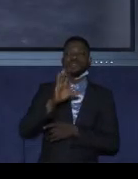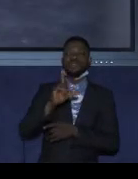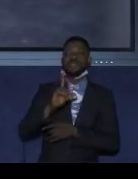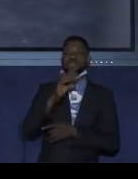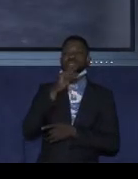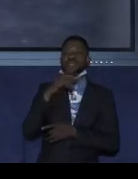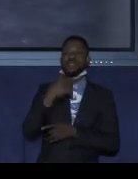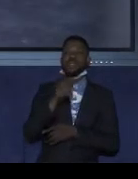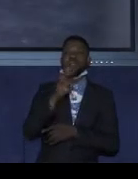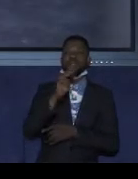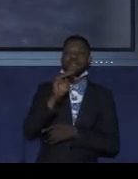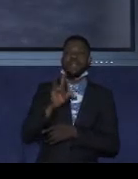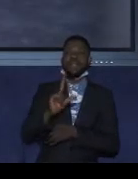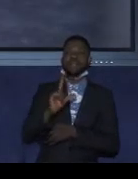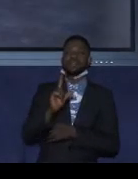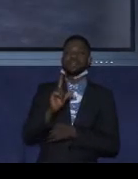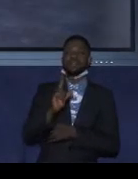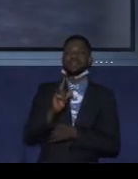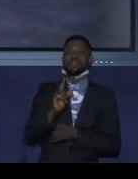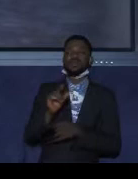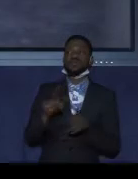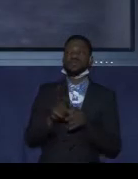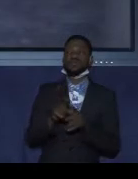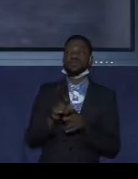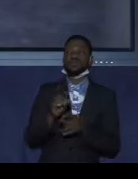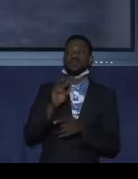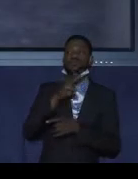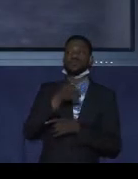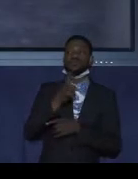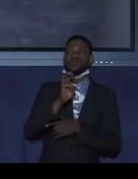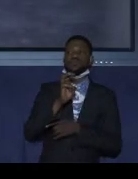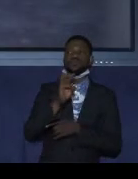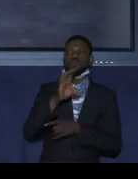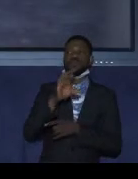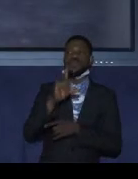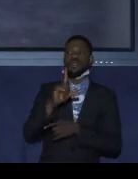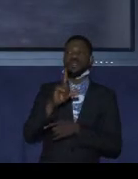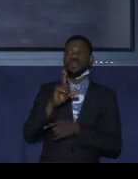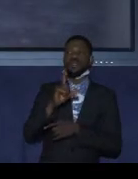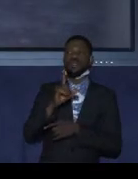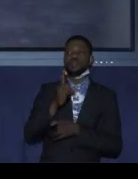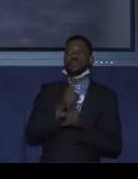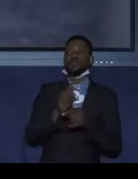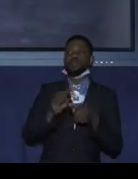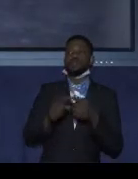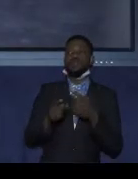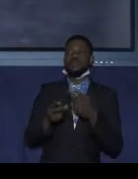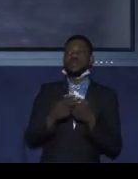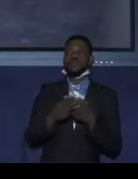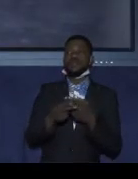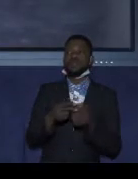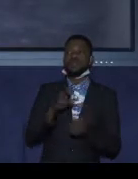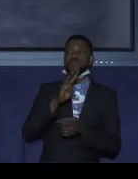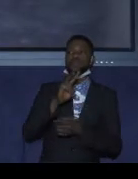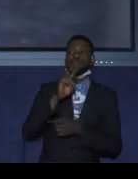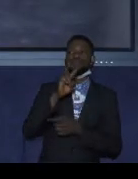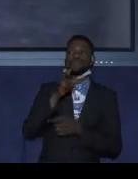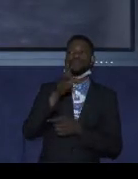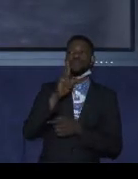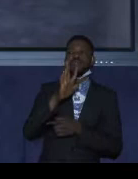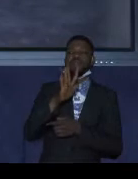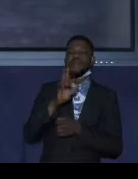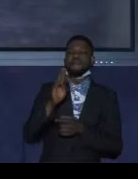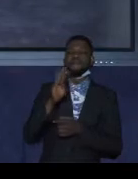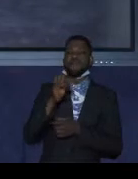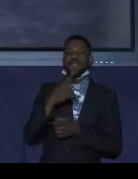1 centiliter is 10 milliliters. So 235 centiliters. Just to multiply this